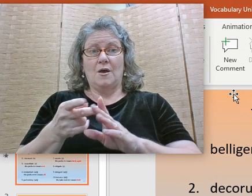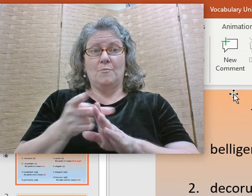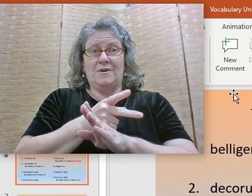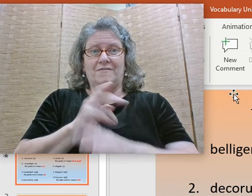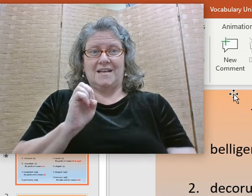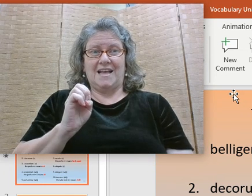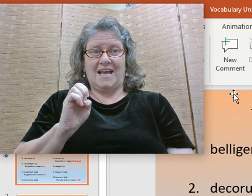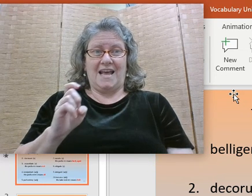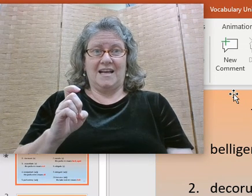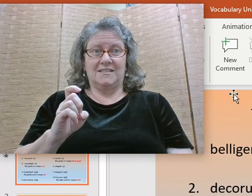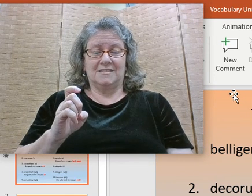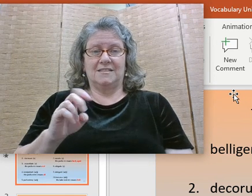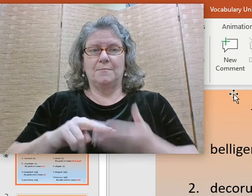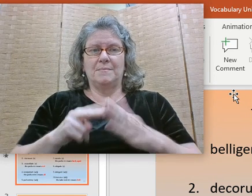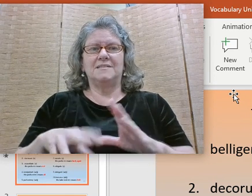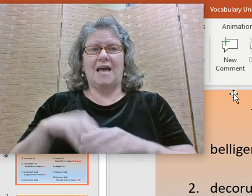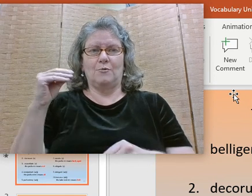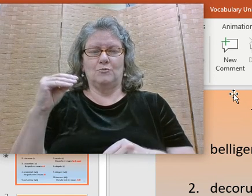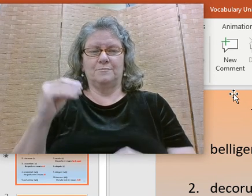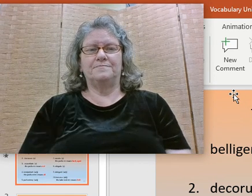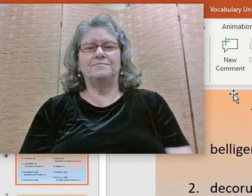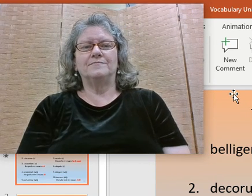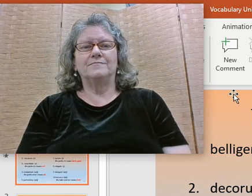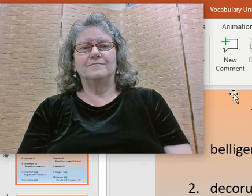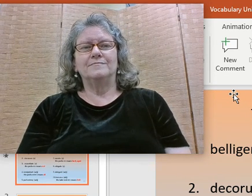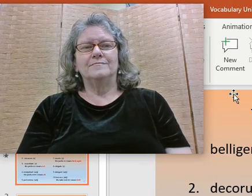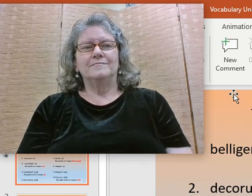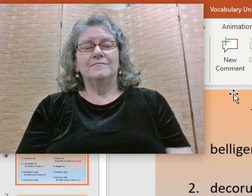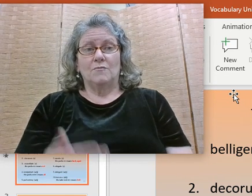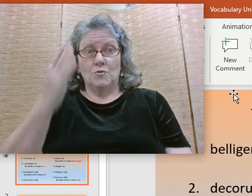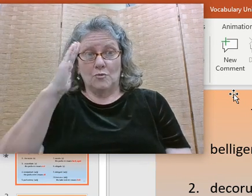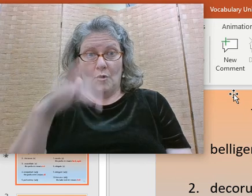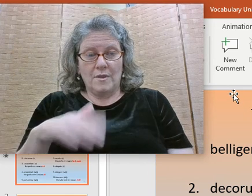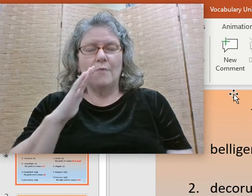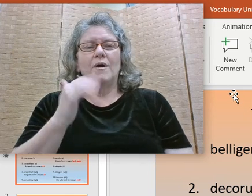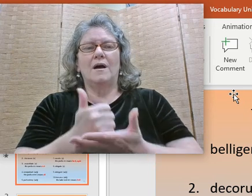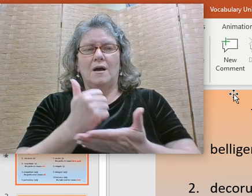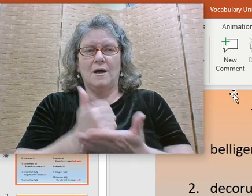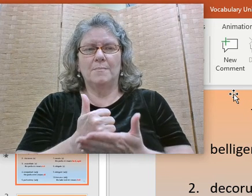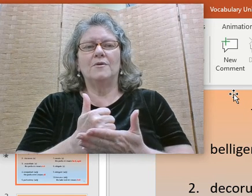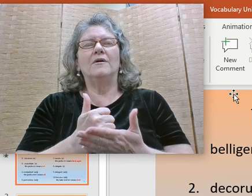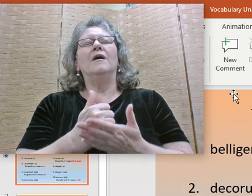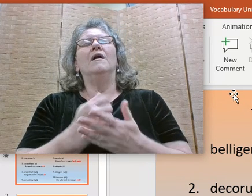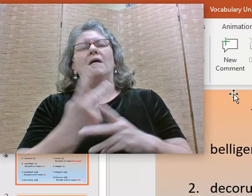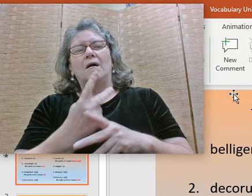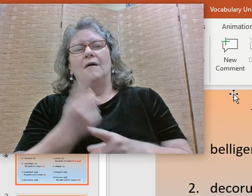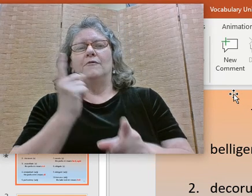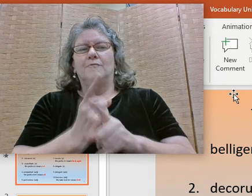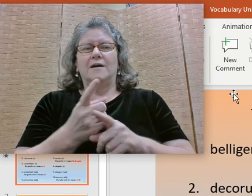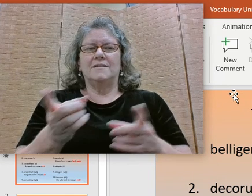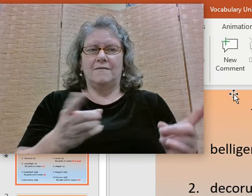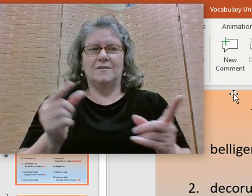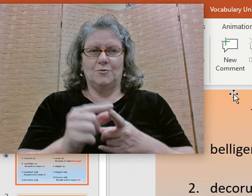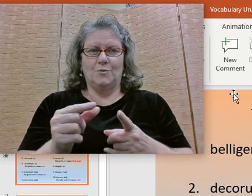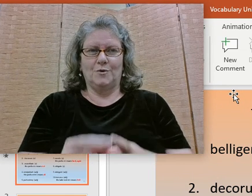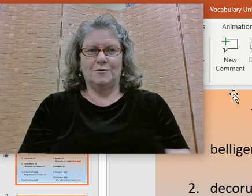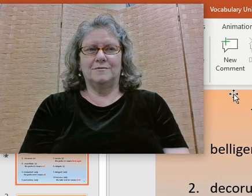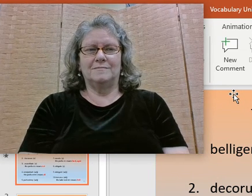the prefix X means out. And so if you know that, that's going to help you arrive at a correct definition of the